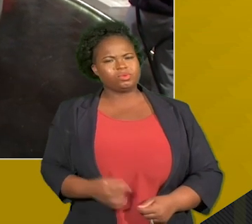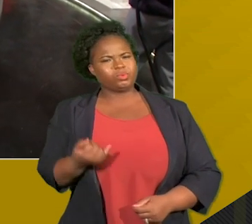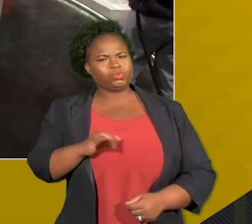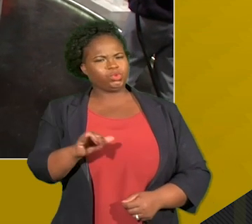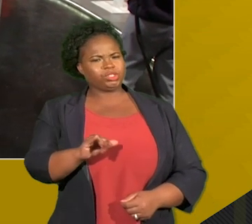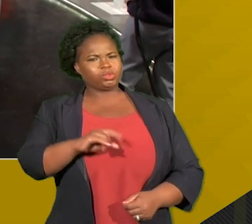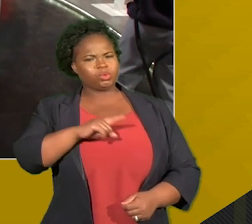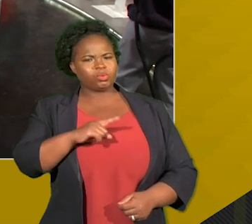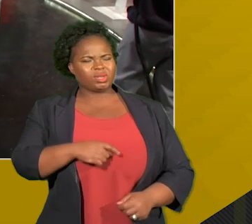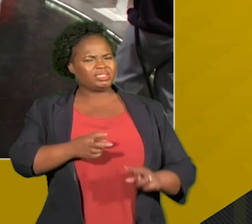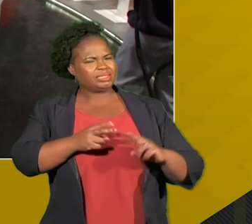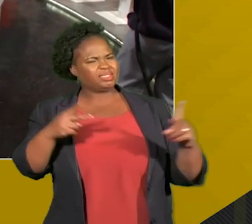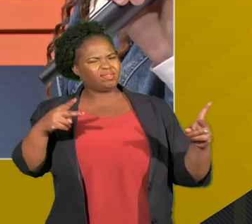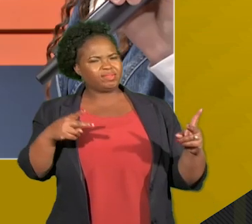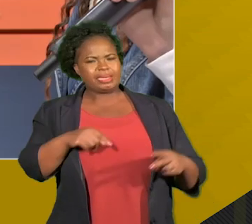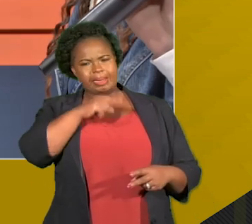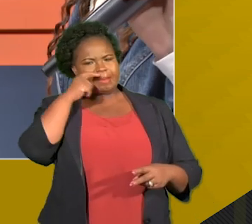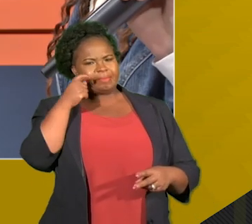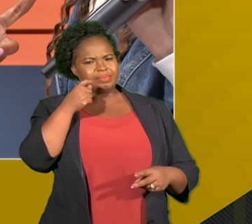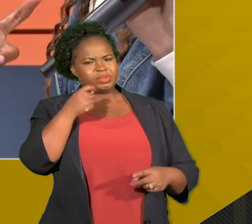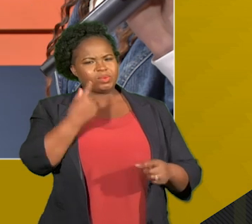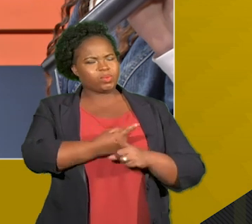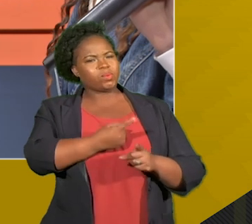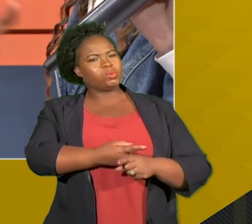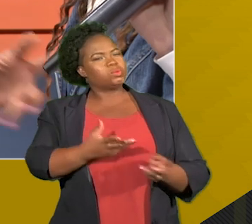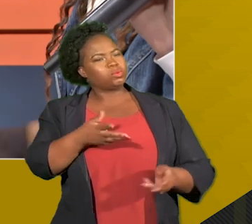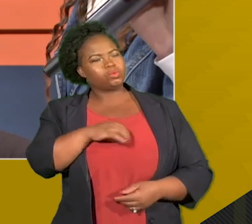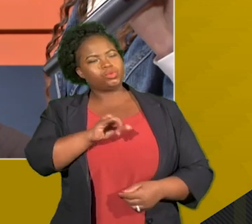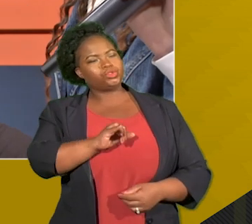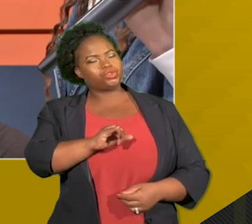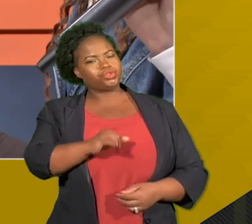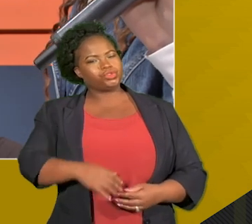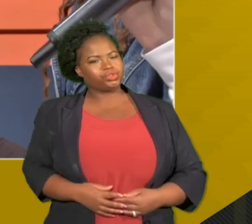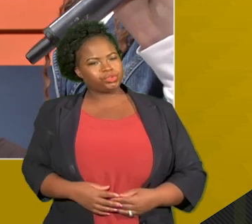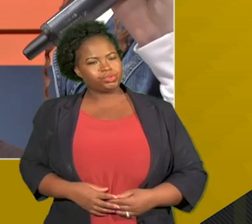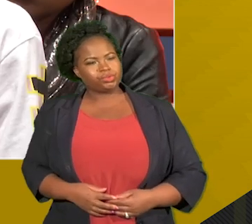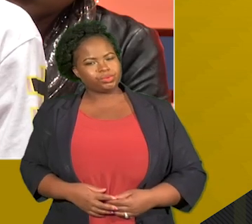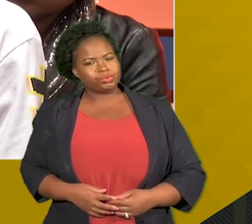ke re go tsa bo fan gog le bo Picasso ba ne ba etsa different types of art wena wetsa ya mhlobo mang